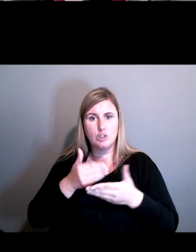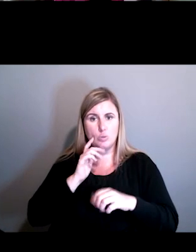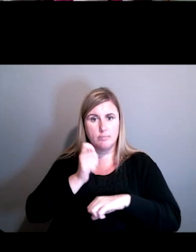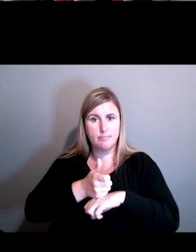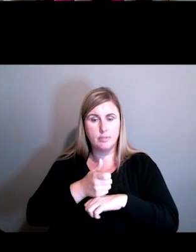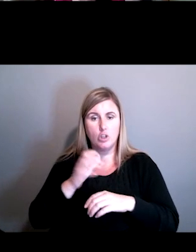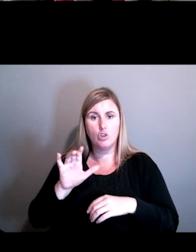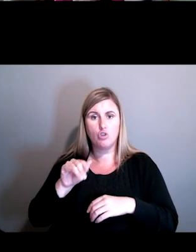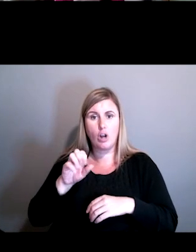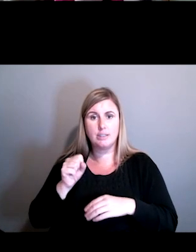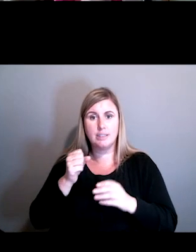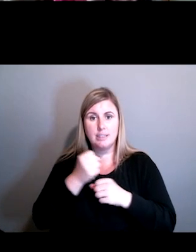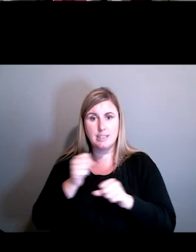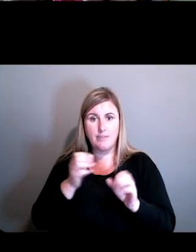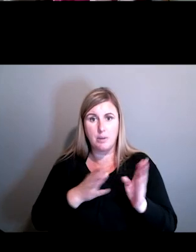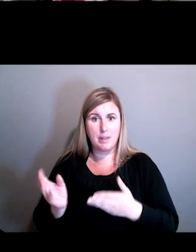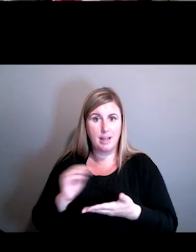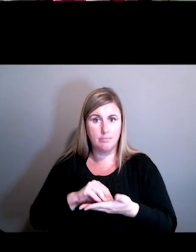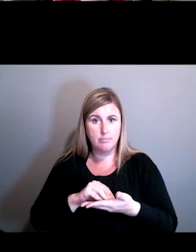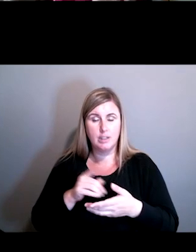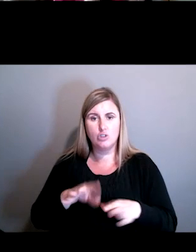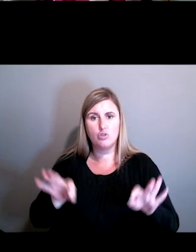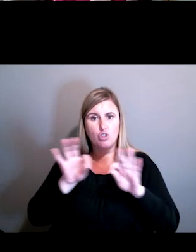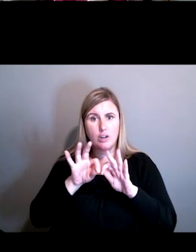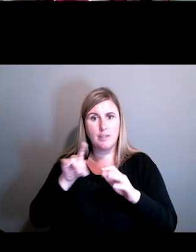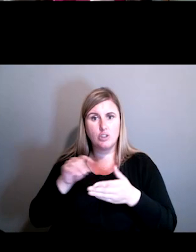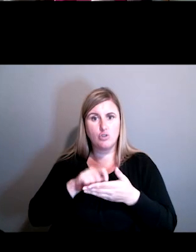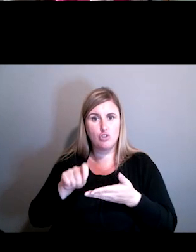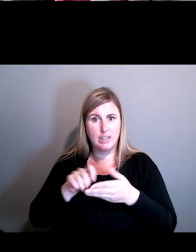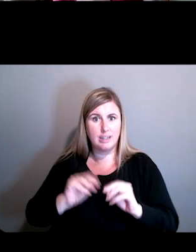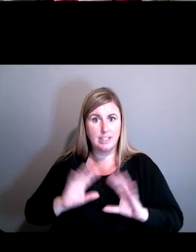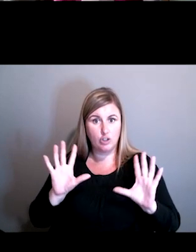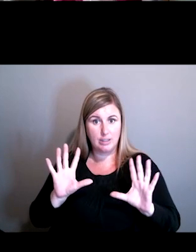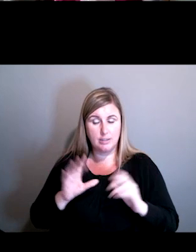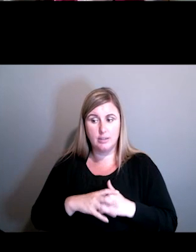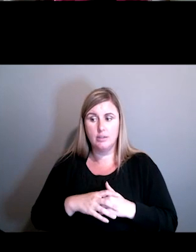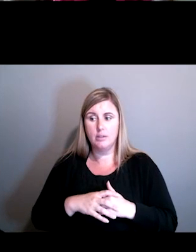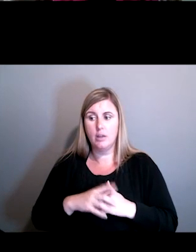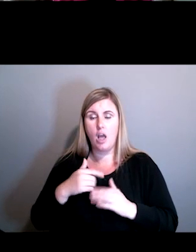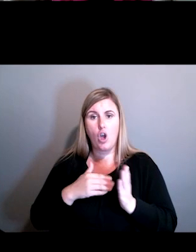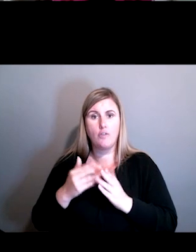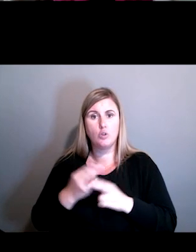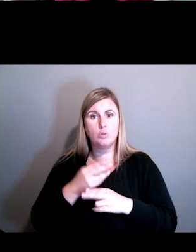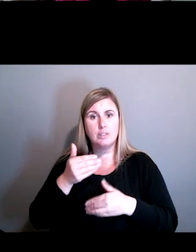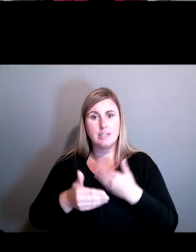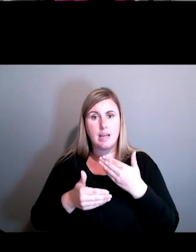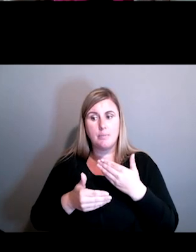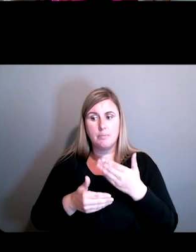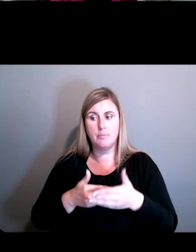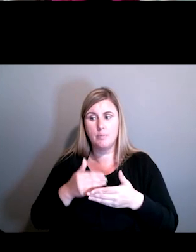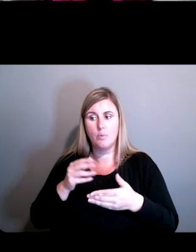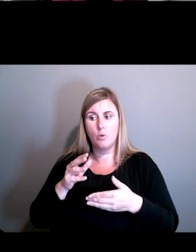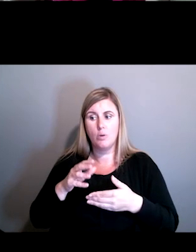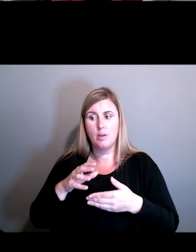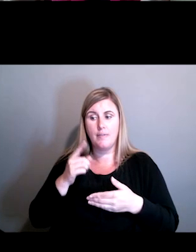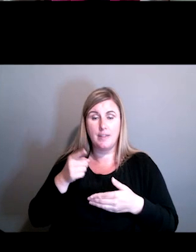is critical that this is written out clearly. I often like to use stepwise fashion. So if this happens, you go to step 4. And if this